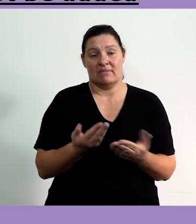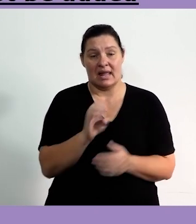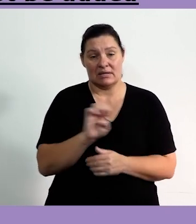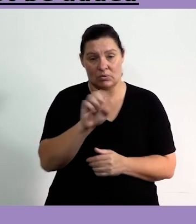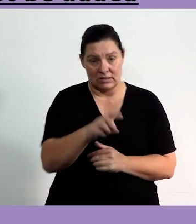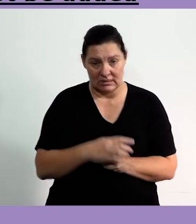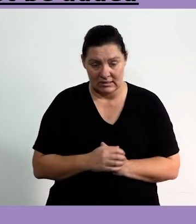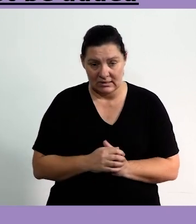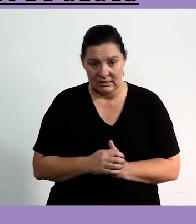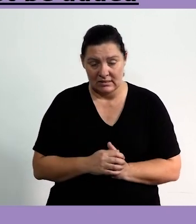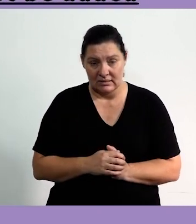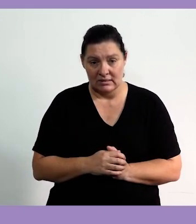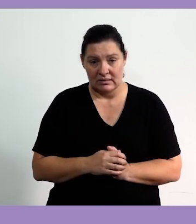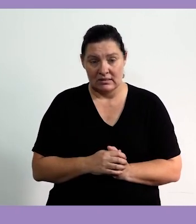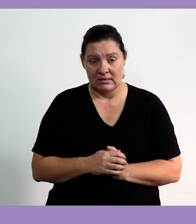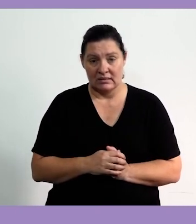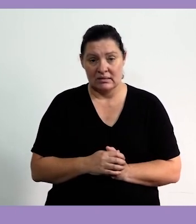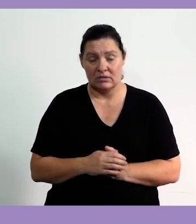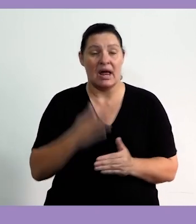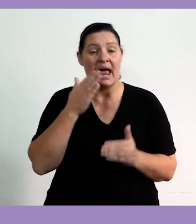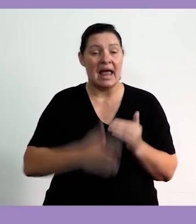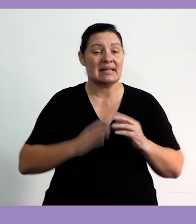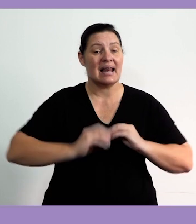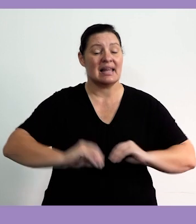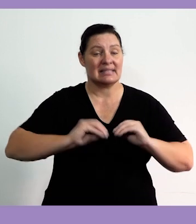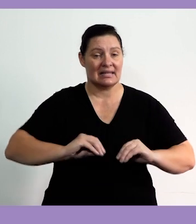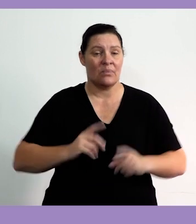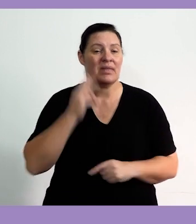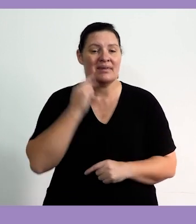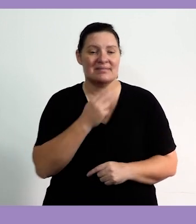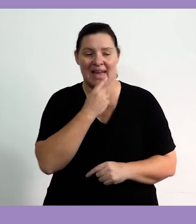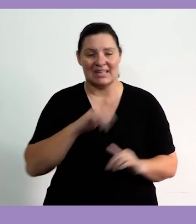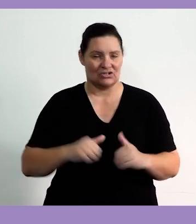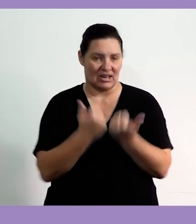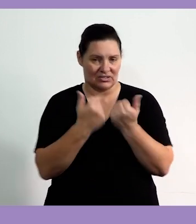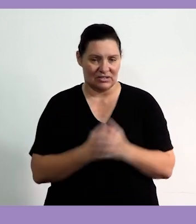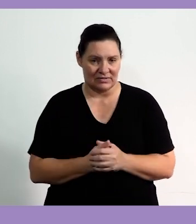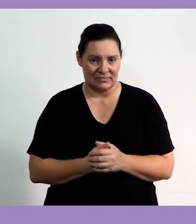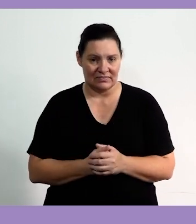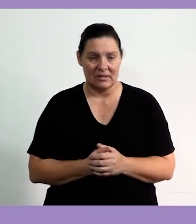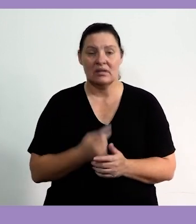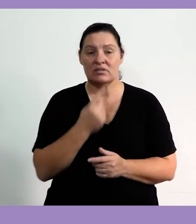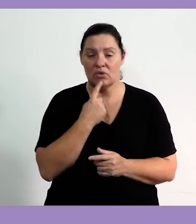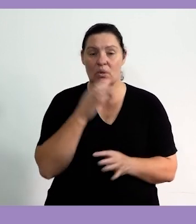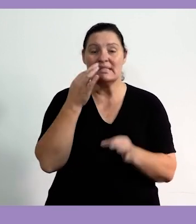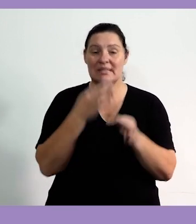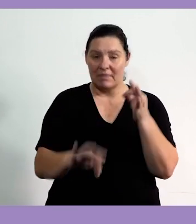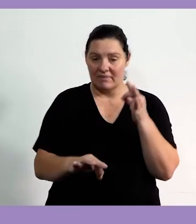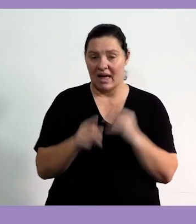the given exponent. Let's end our lesson with a nice challenge.